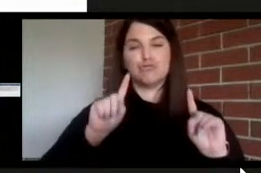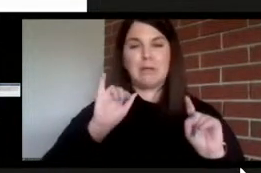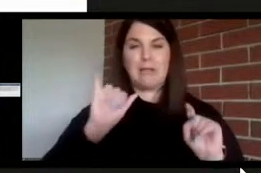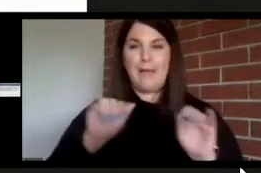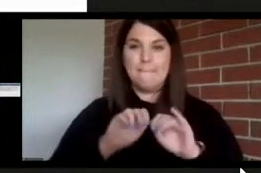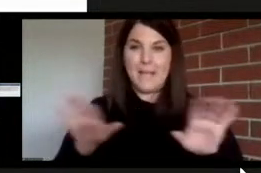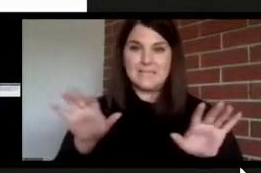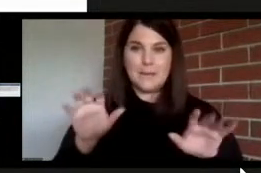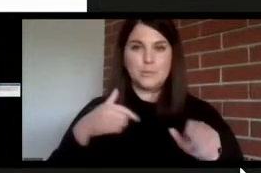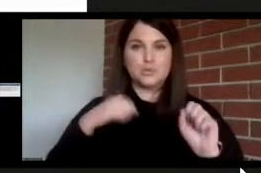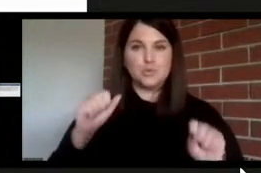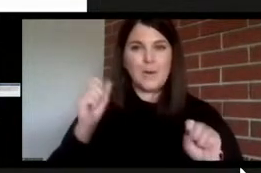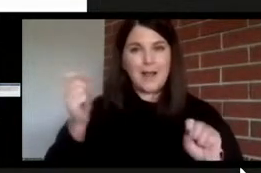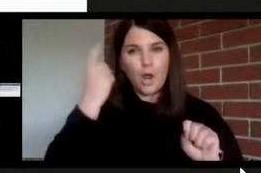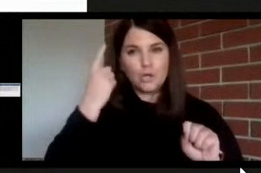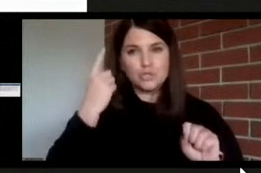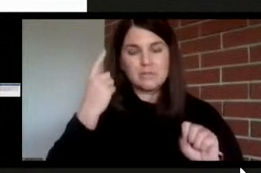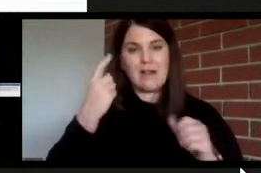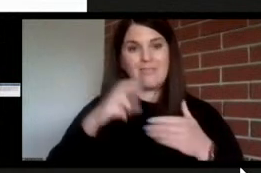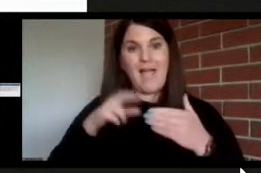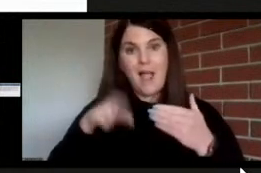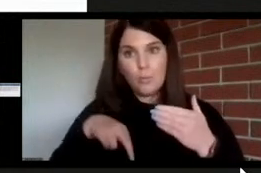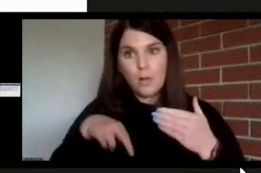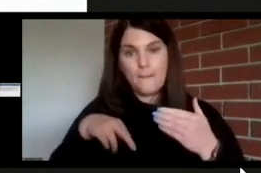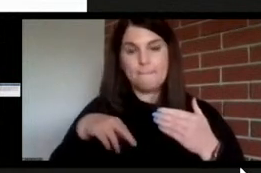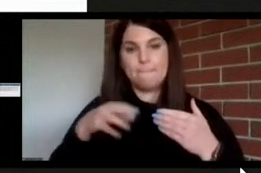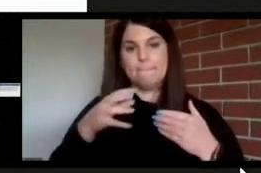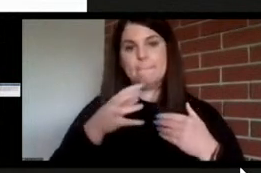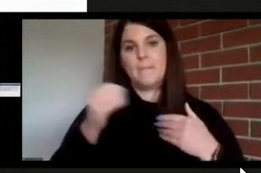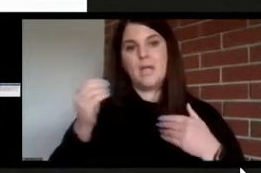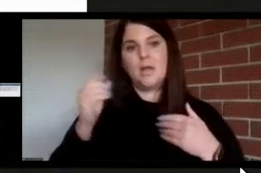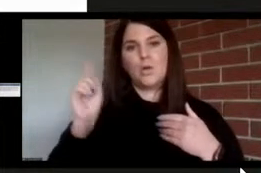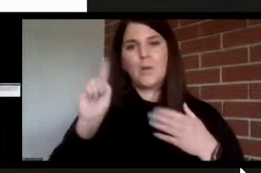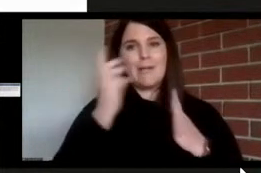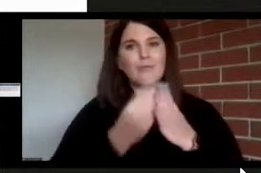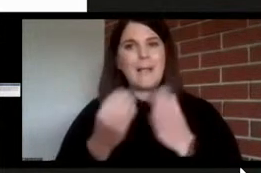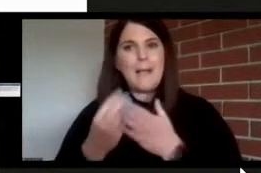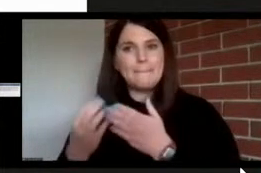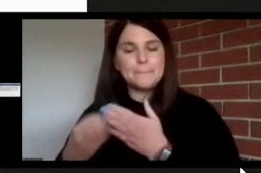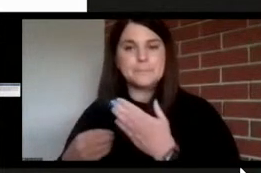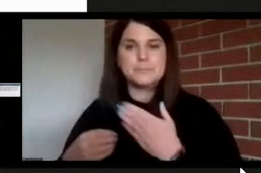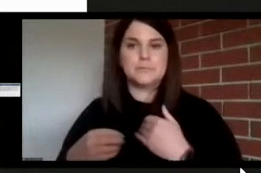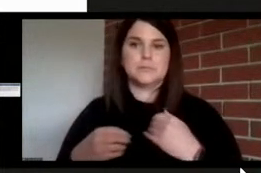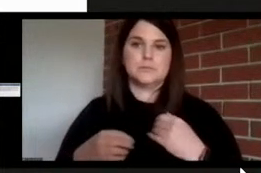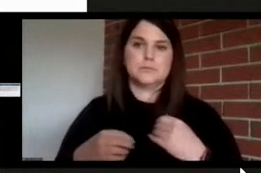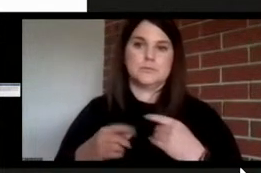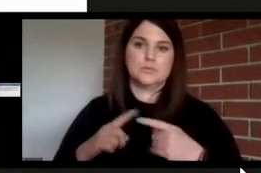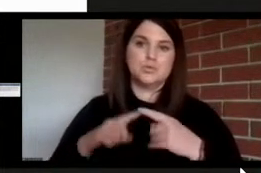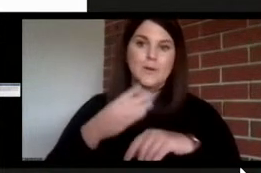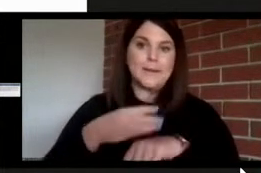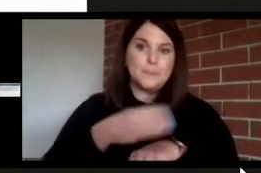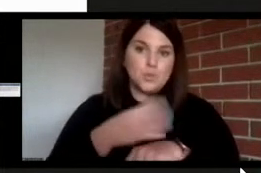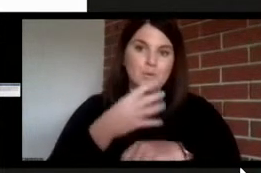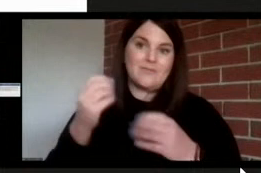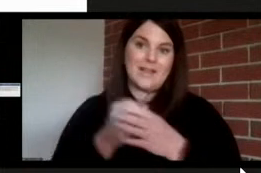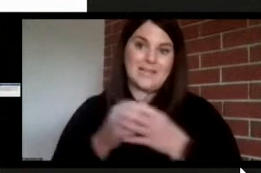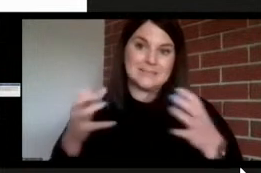really understand the outcome of those and where there may be gaps and opportunities to even improve and